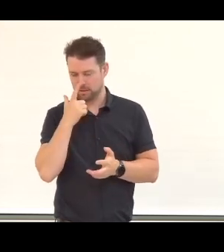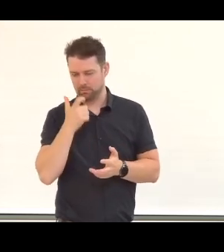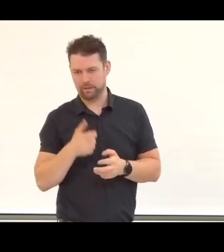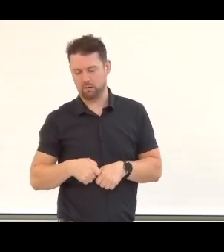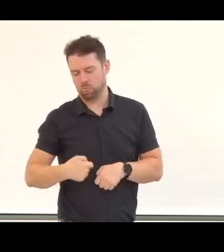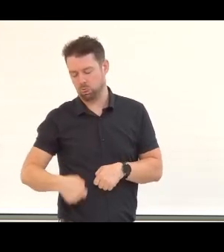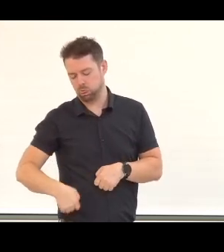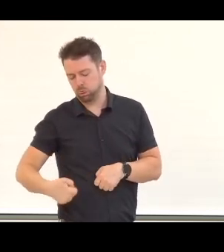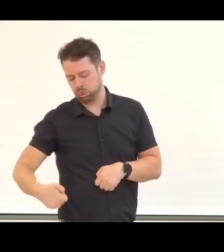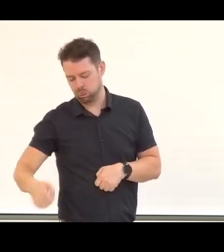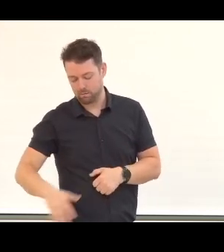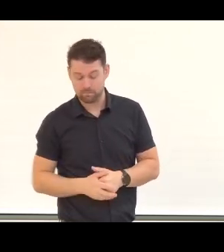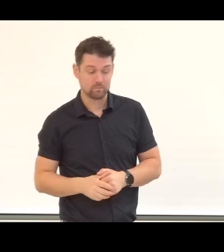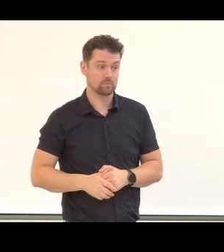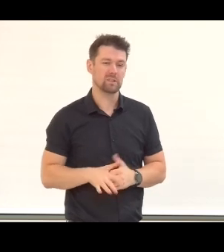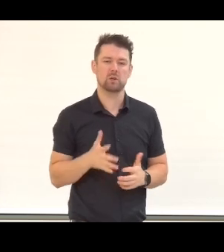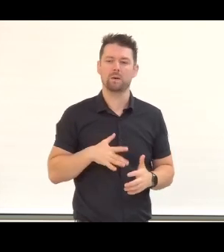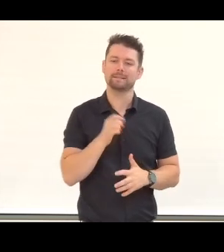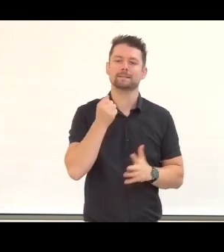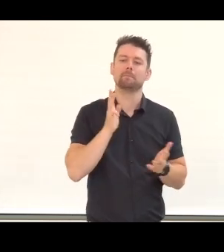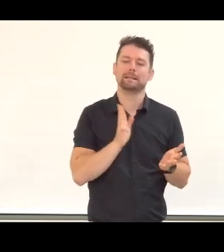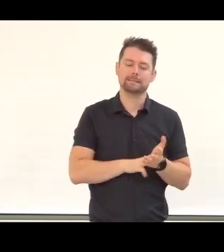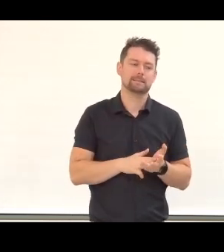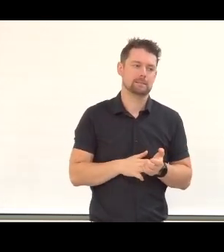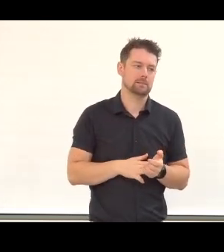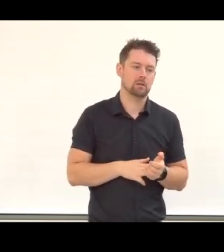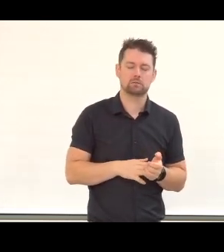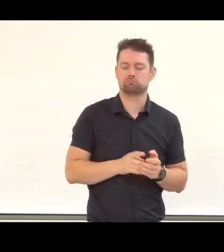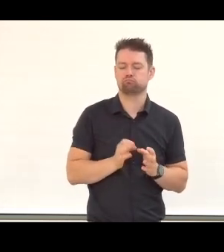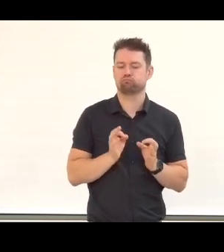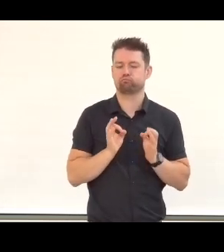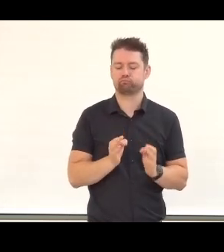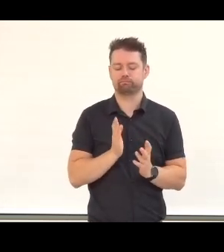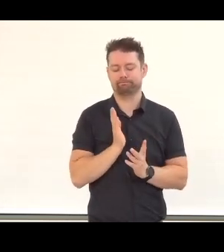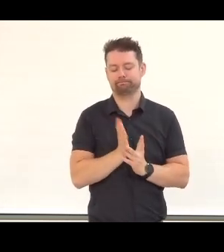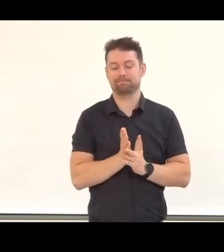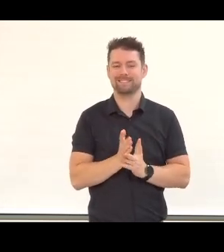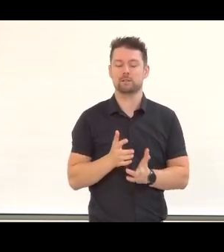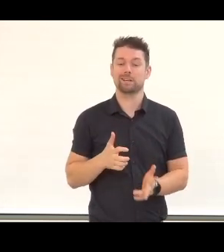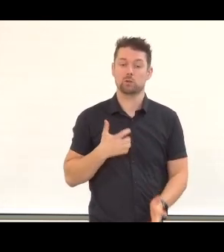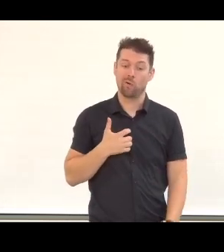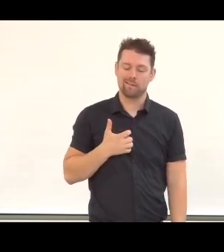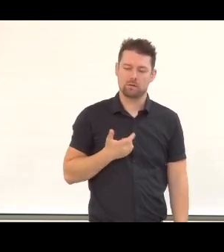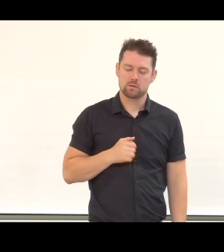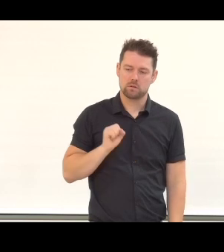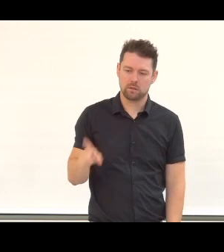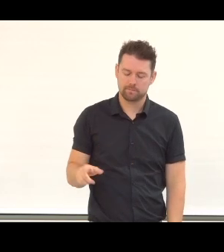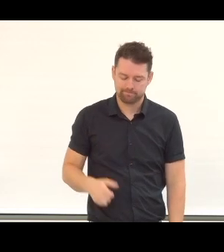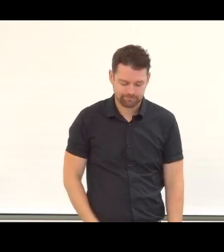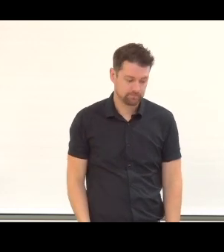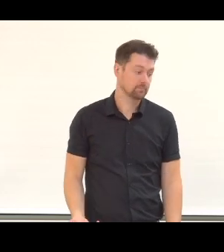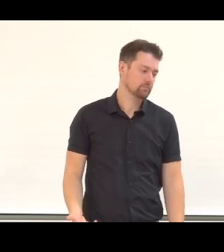have. So 10 minutes time delay is really this spot where it gets annoying, and you have